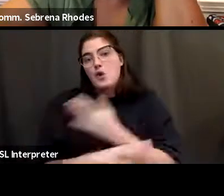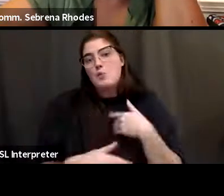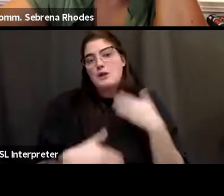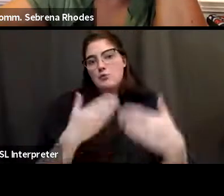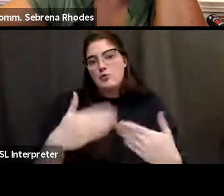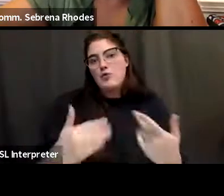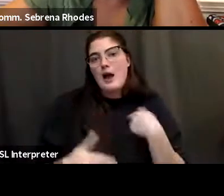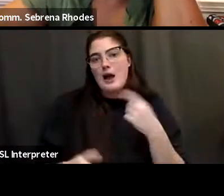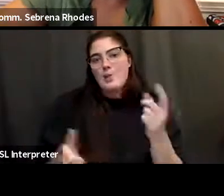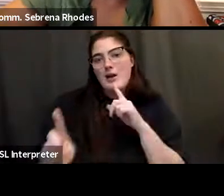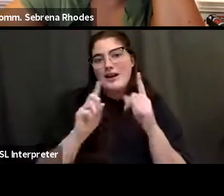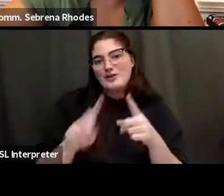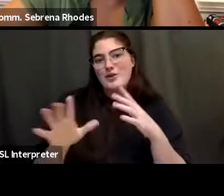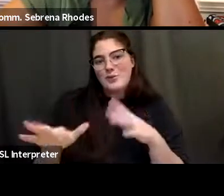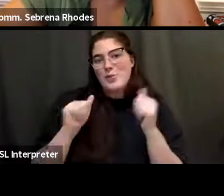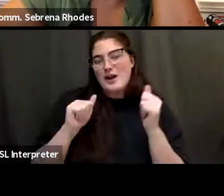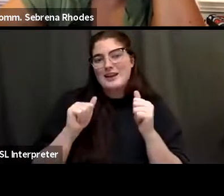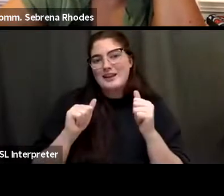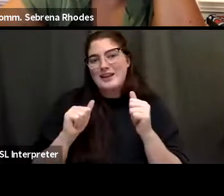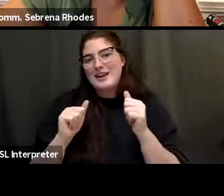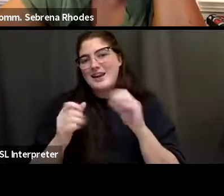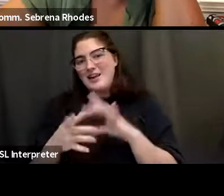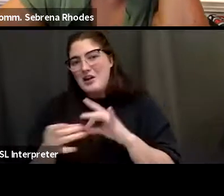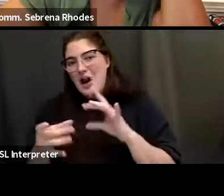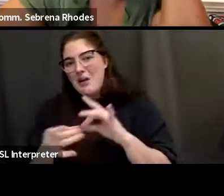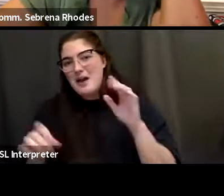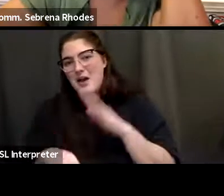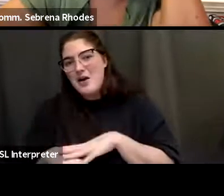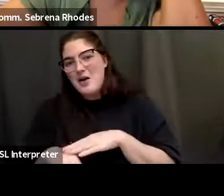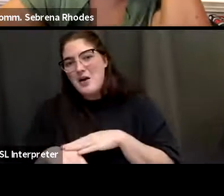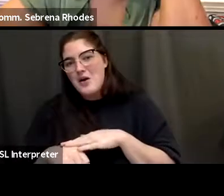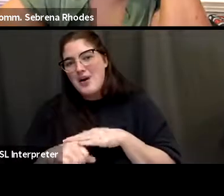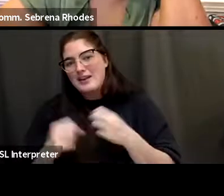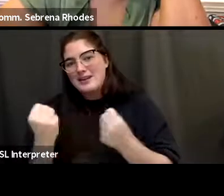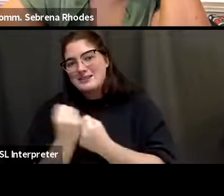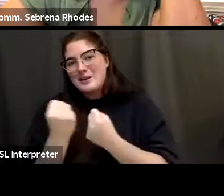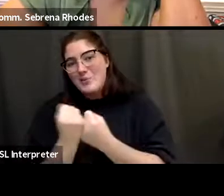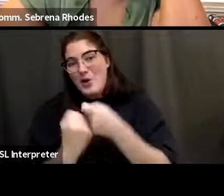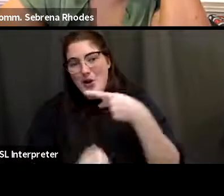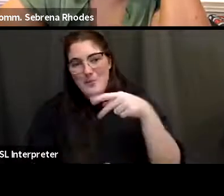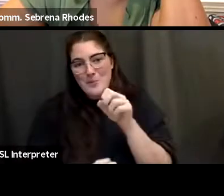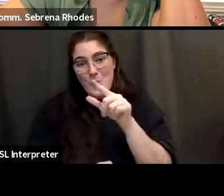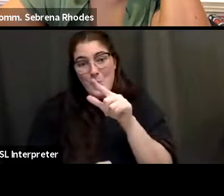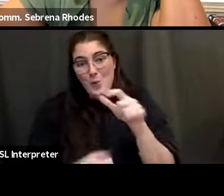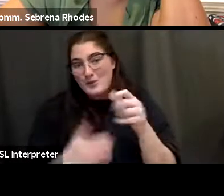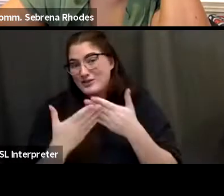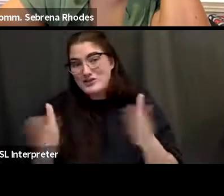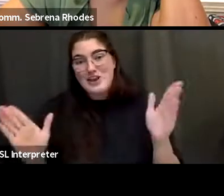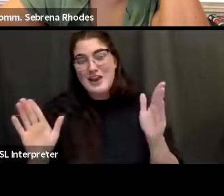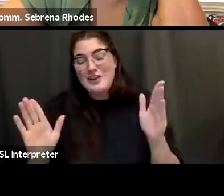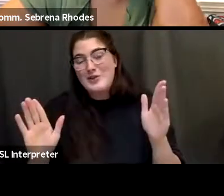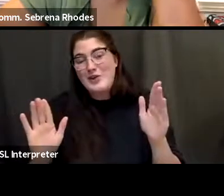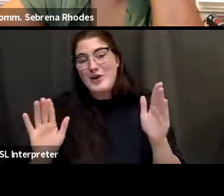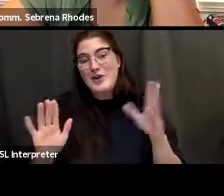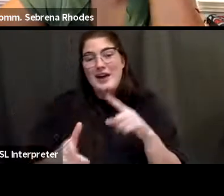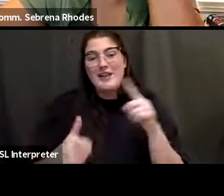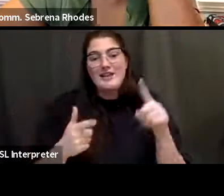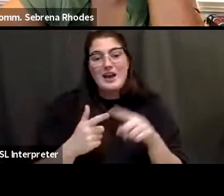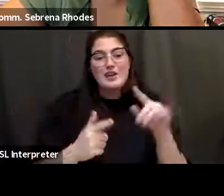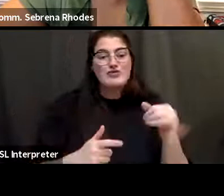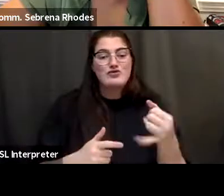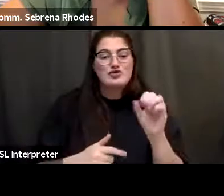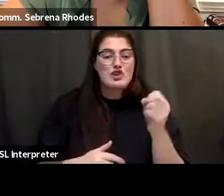just answer those very quickly. Just a comment on in support of pools in general from Kevin Horgan. And then Josh